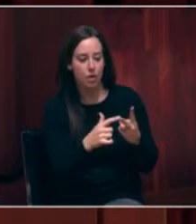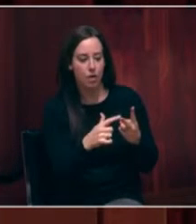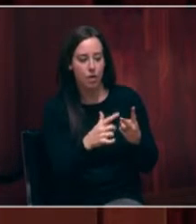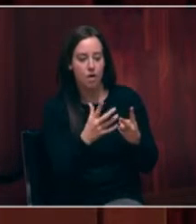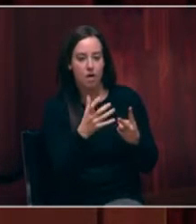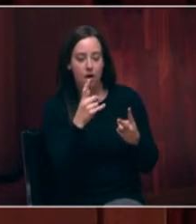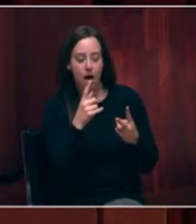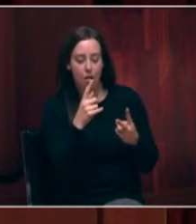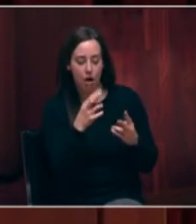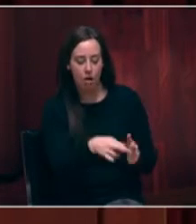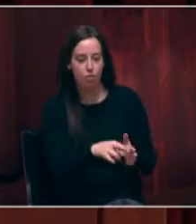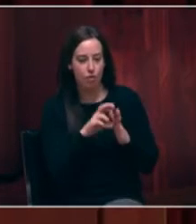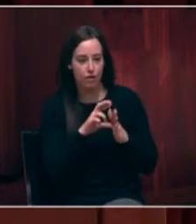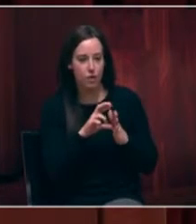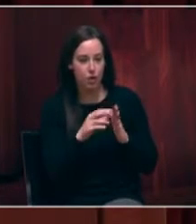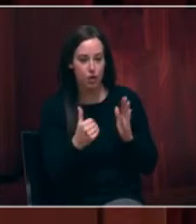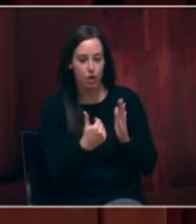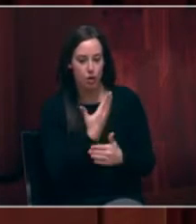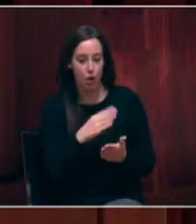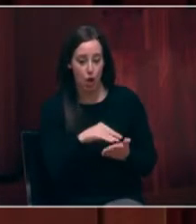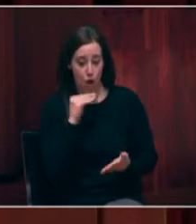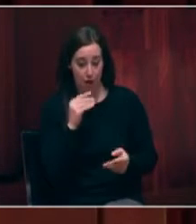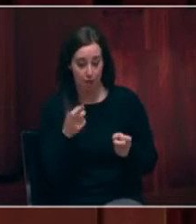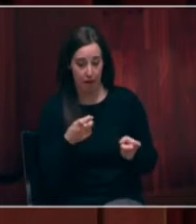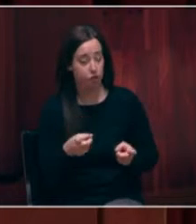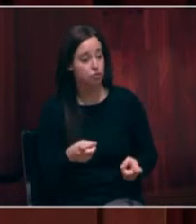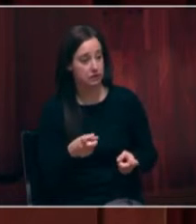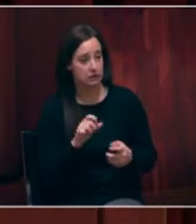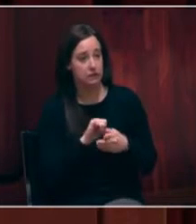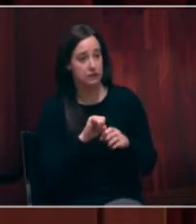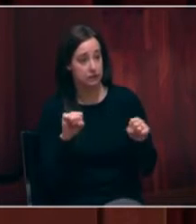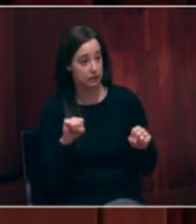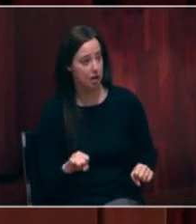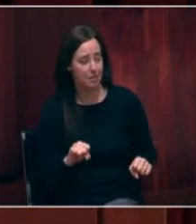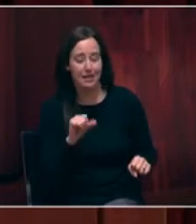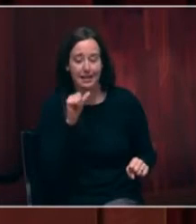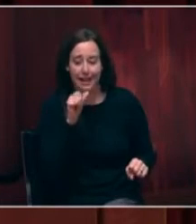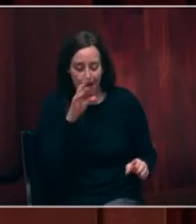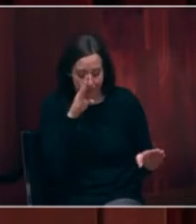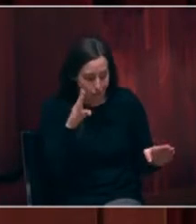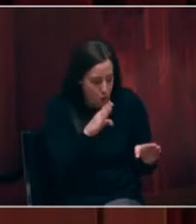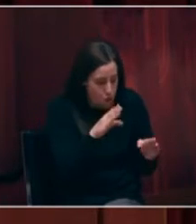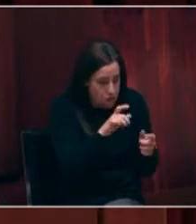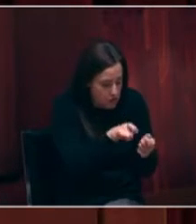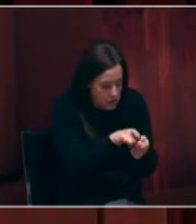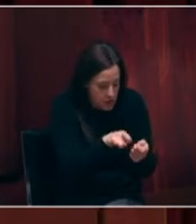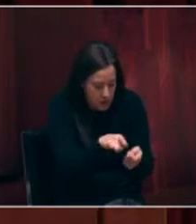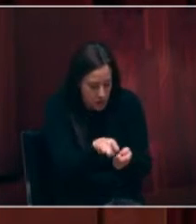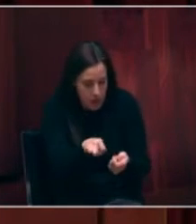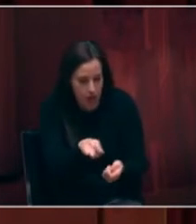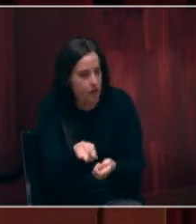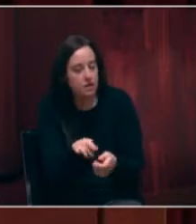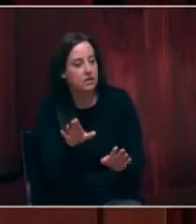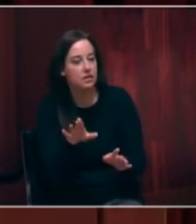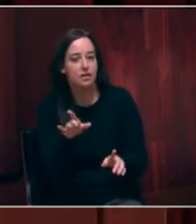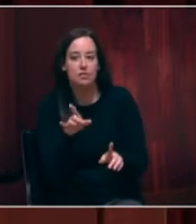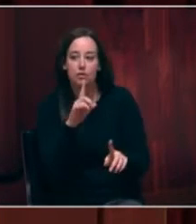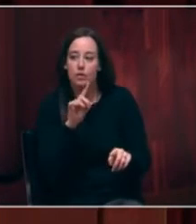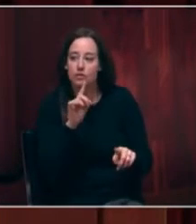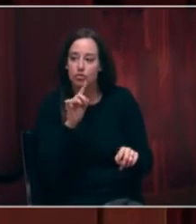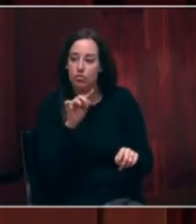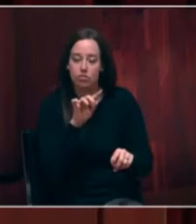our new learning management system with you, not necessarily to focus so much on the details, but to answer some of the questions that are coming